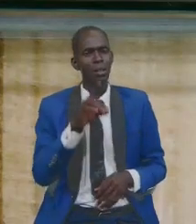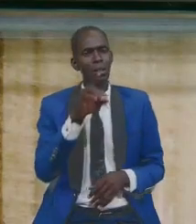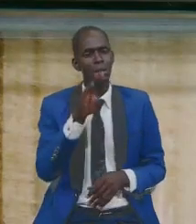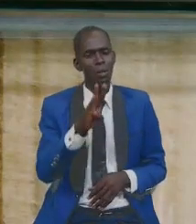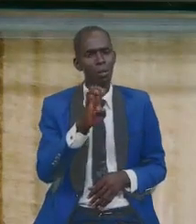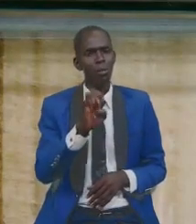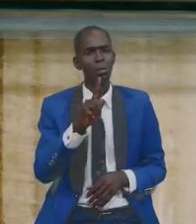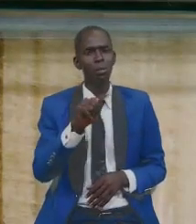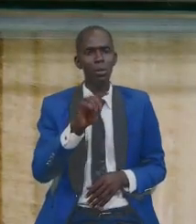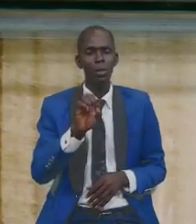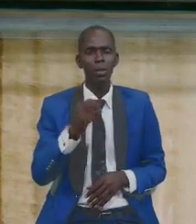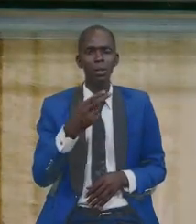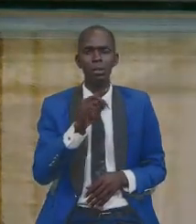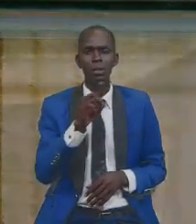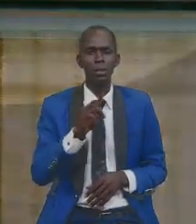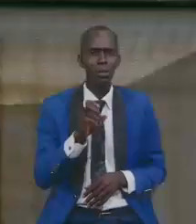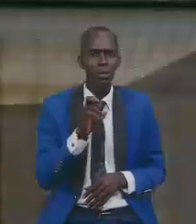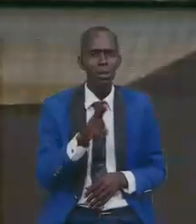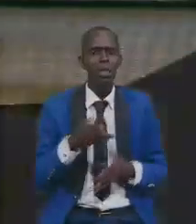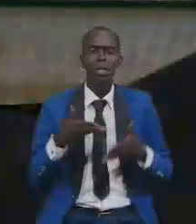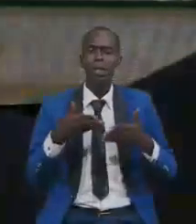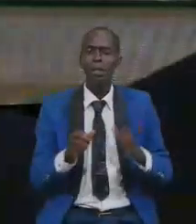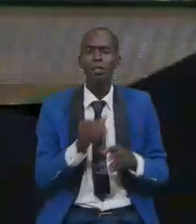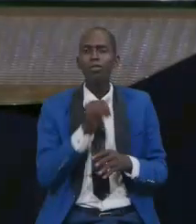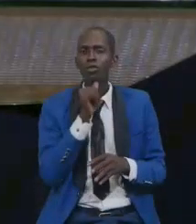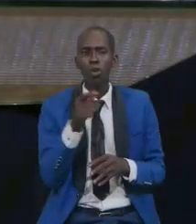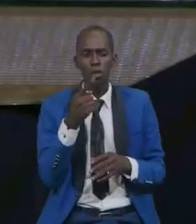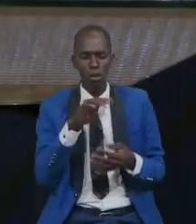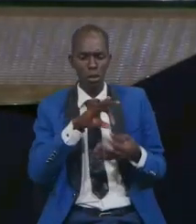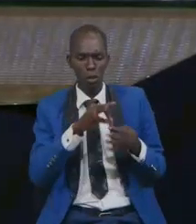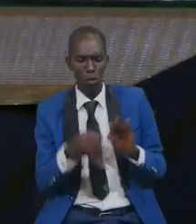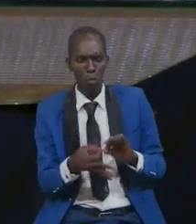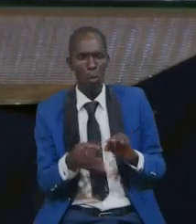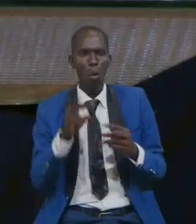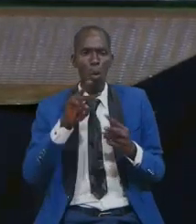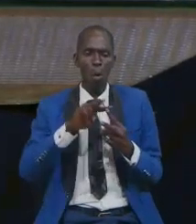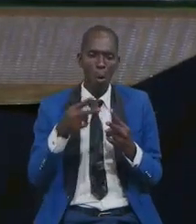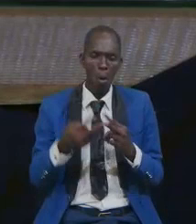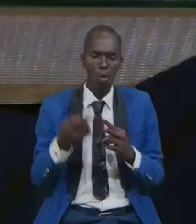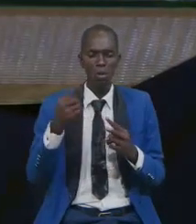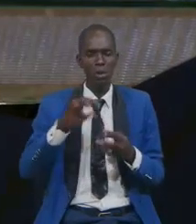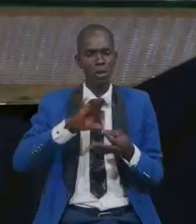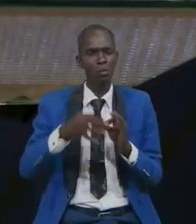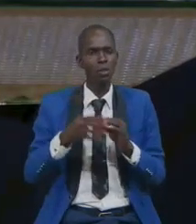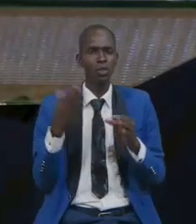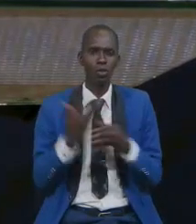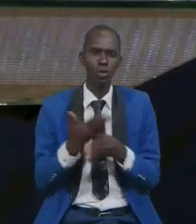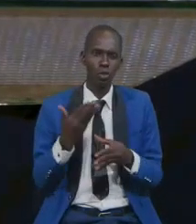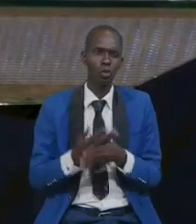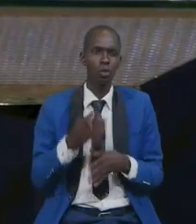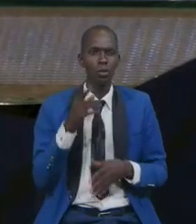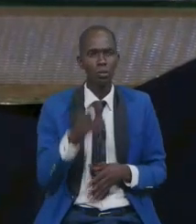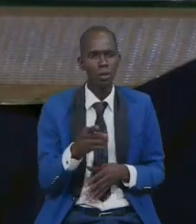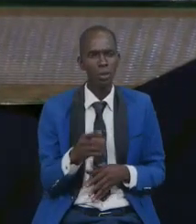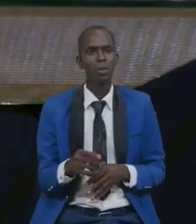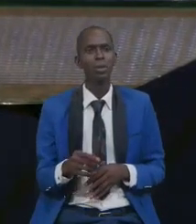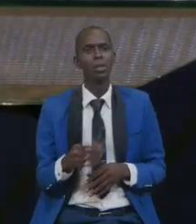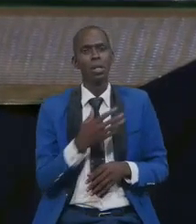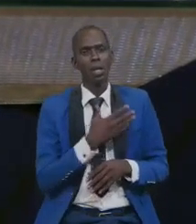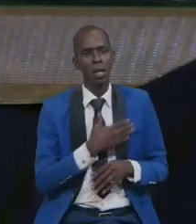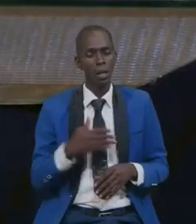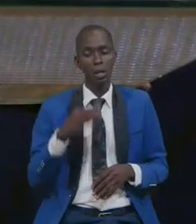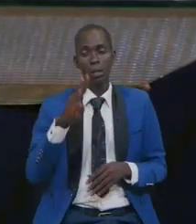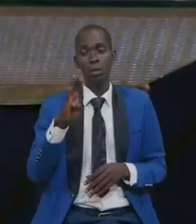the dream or the interpretation thereof trouble thee. Belteshazzar answered